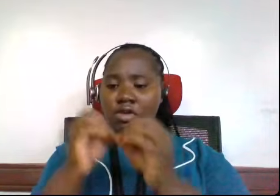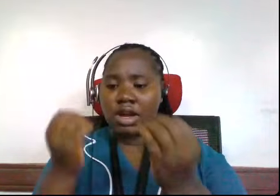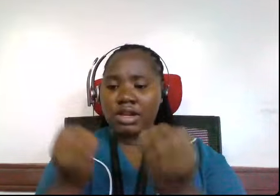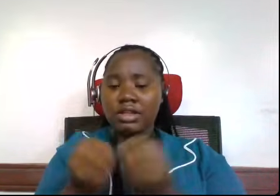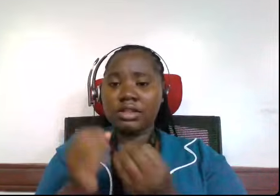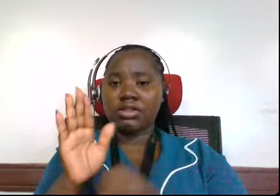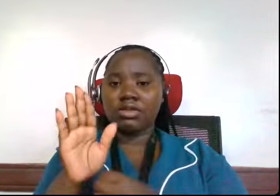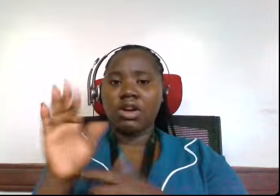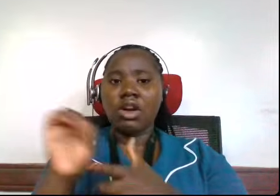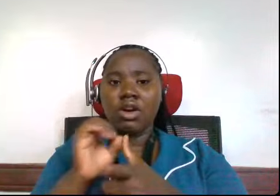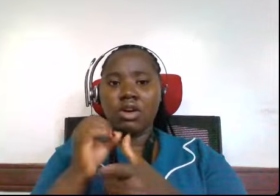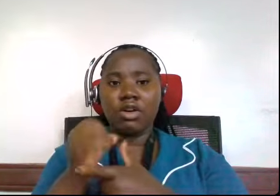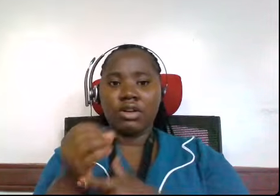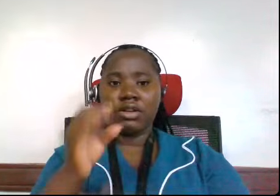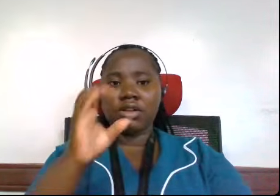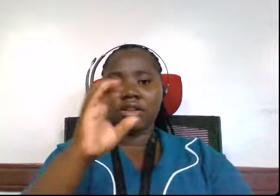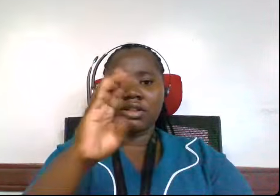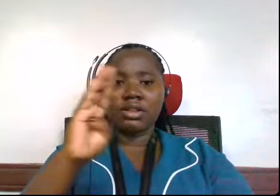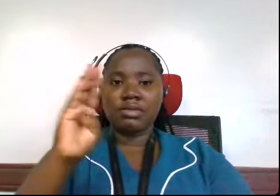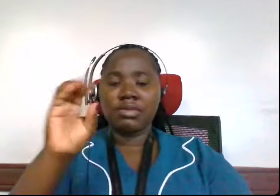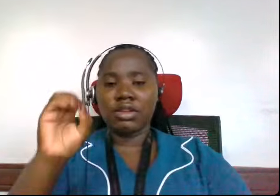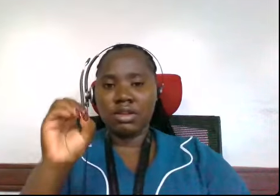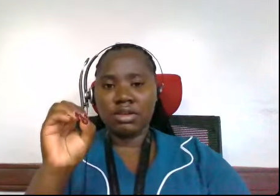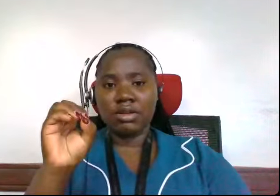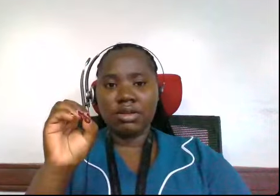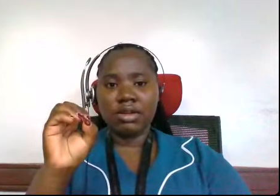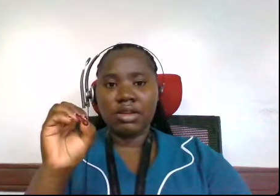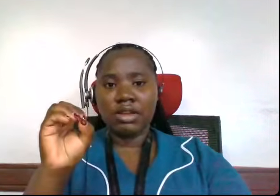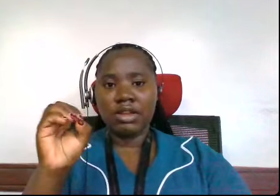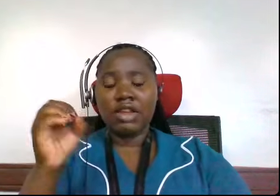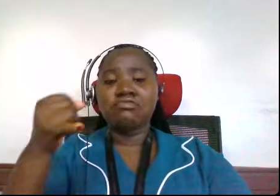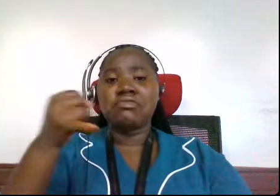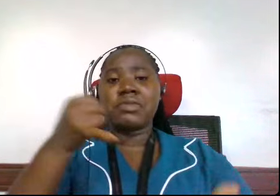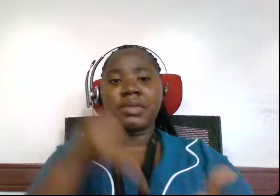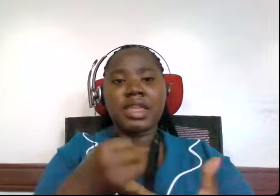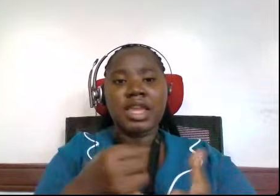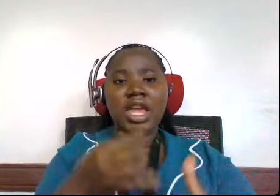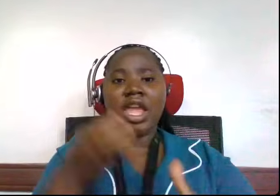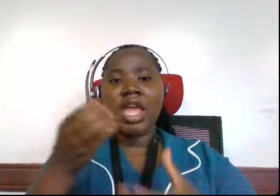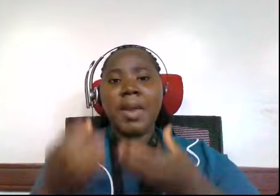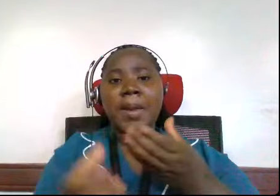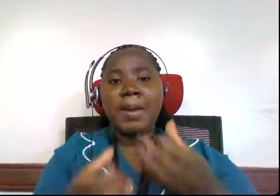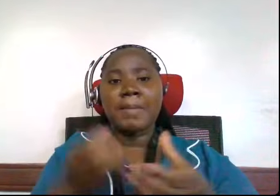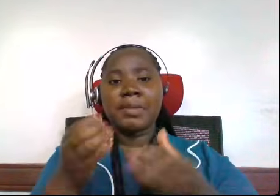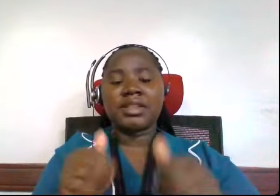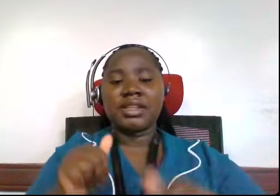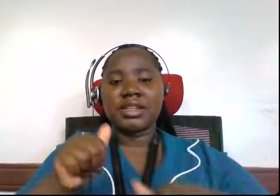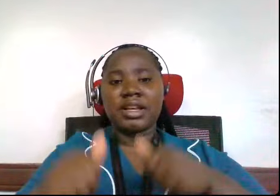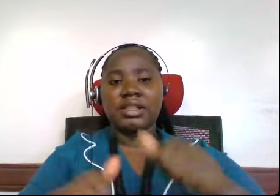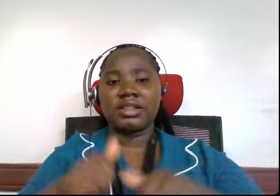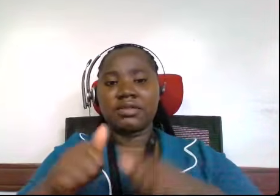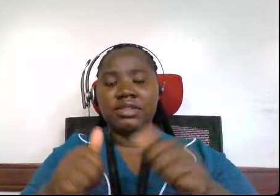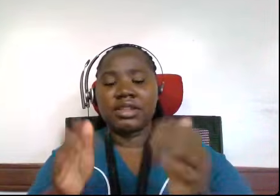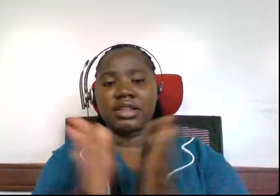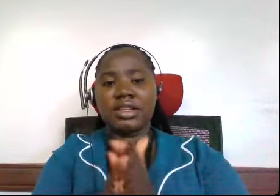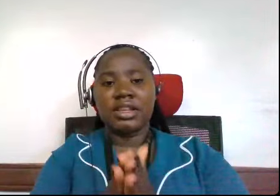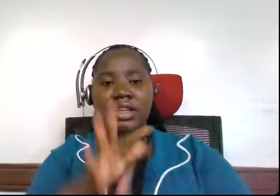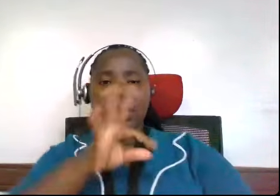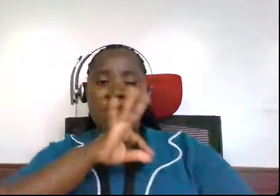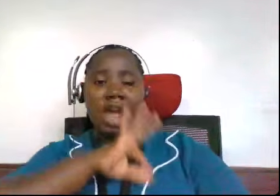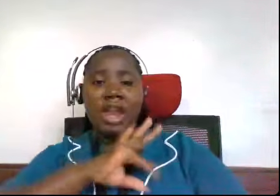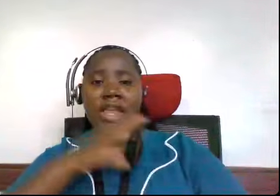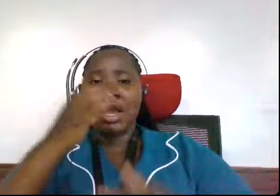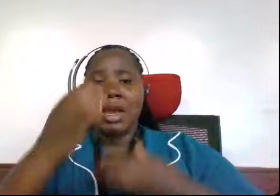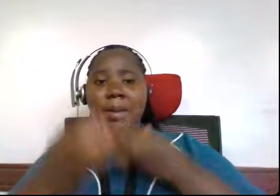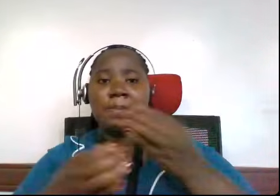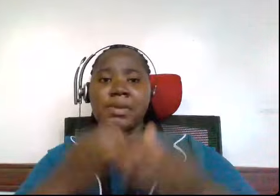CBO or self-help group is involved in commercial activity and is earning business income, which will